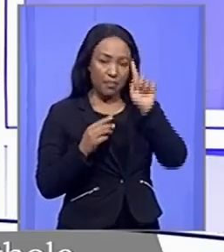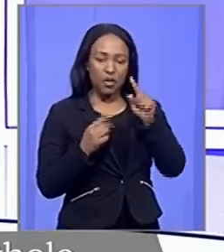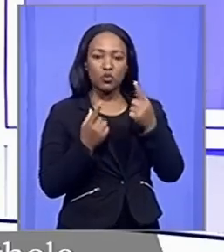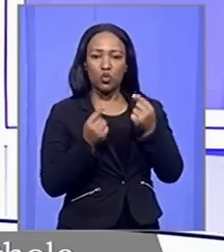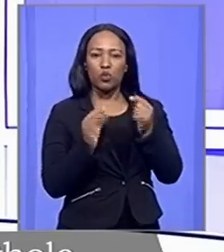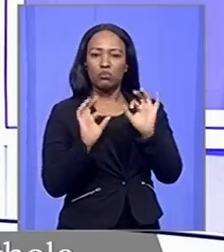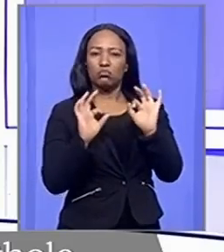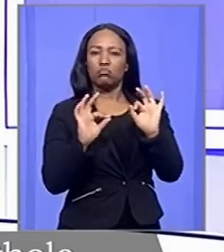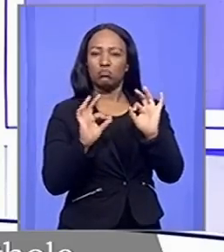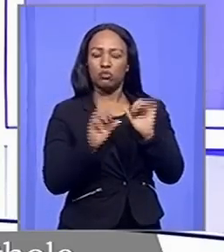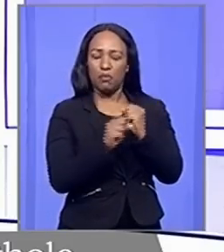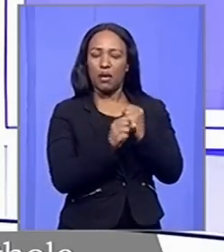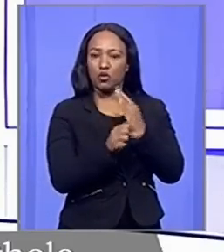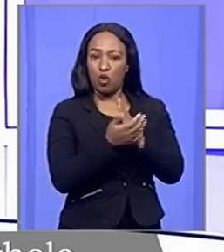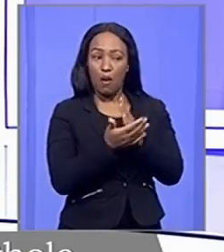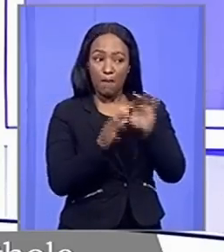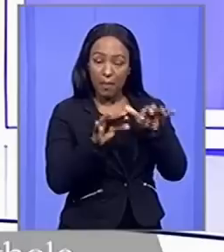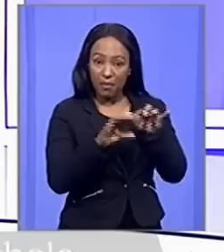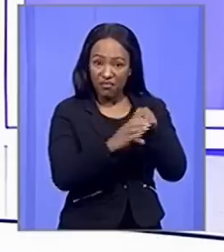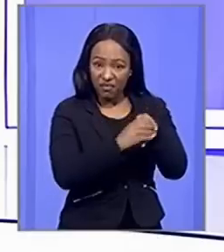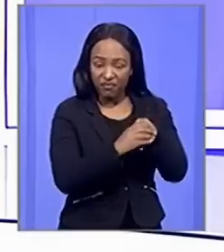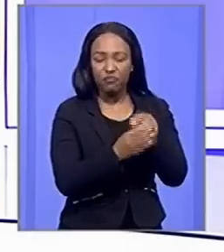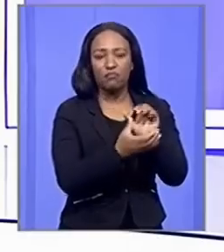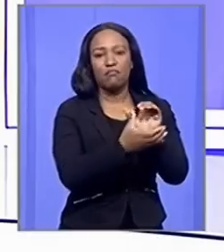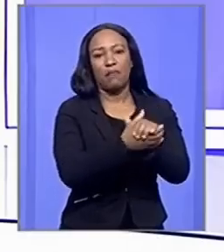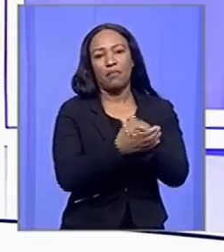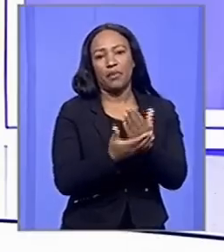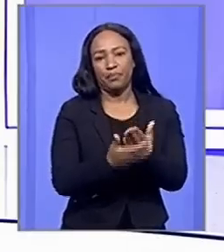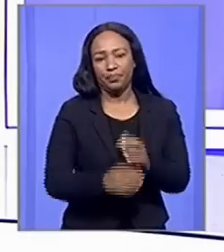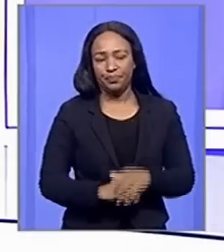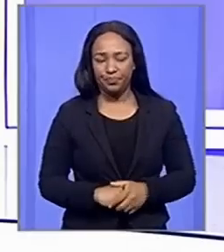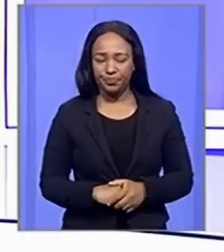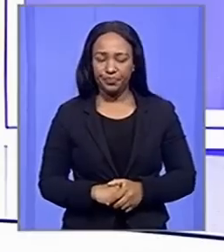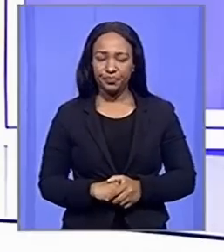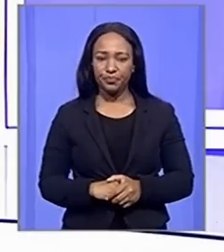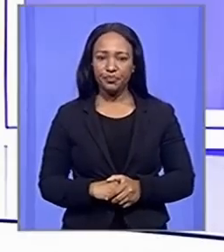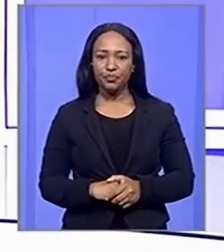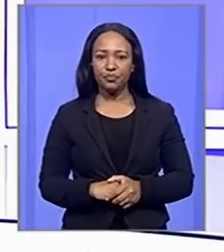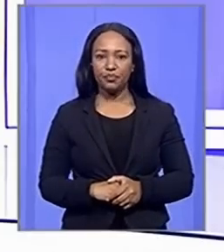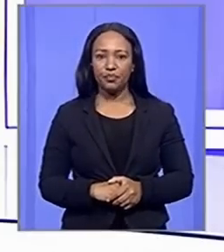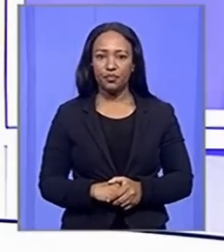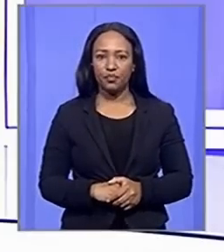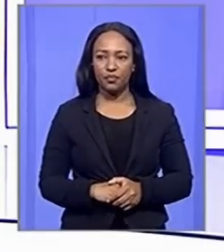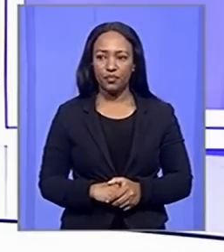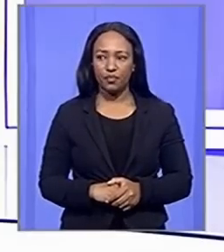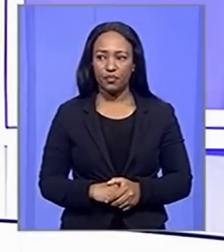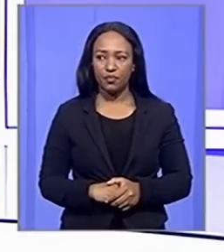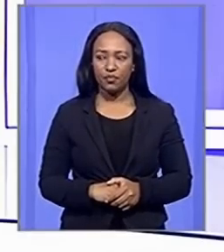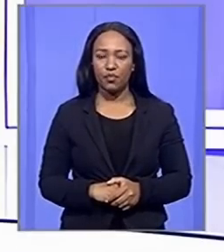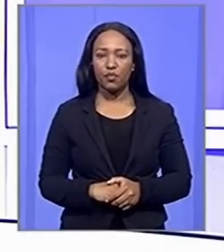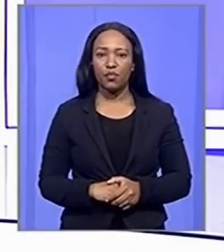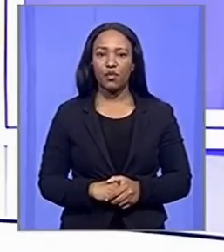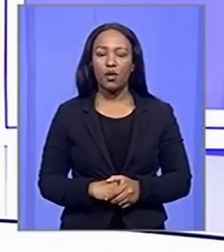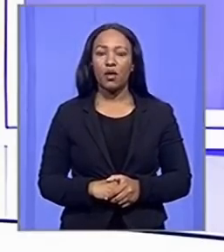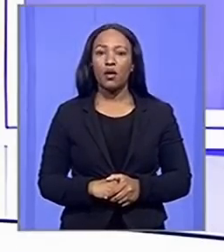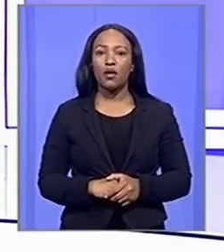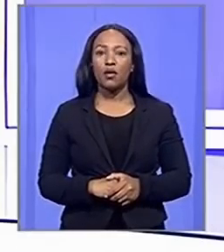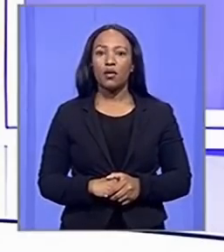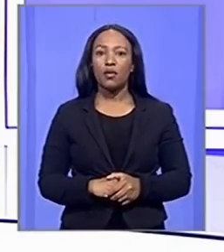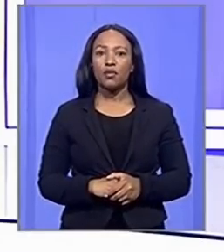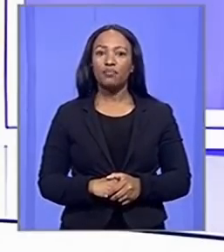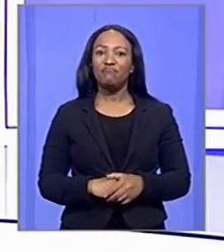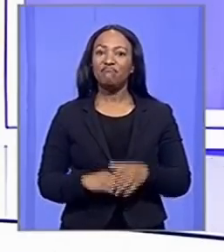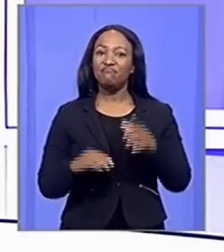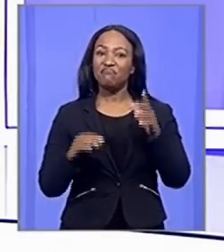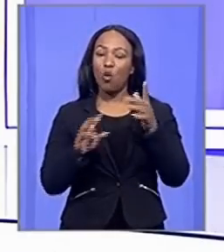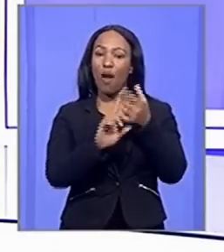hwetša ba dira mašula ao. Ntwa ya go lwela pheta ya thaga